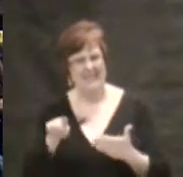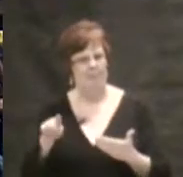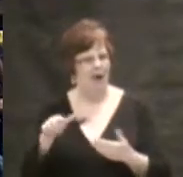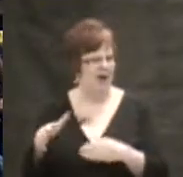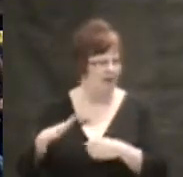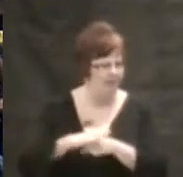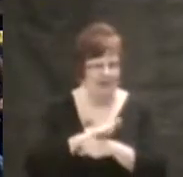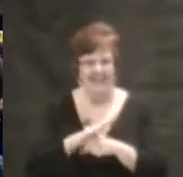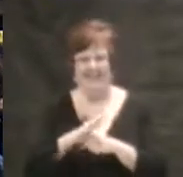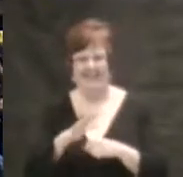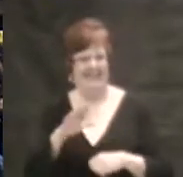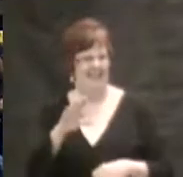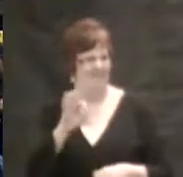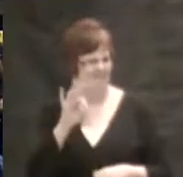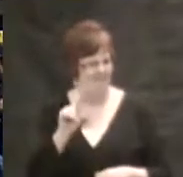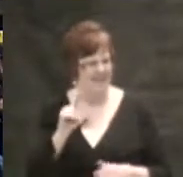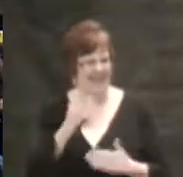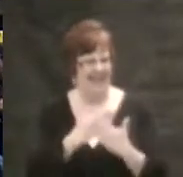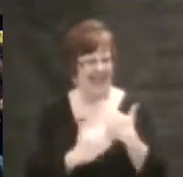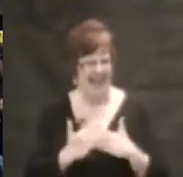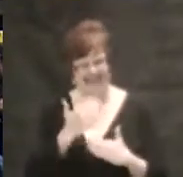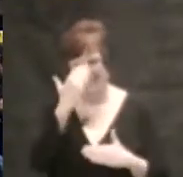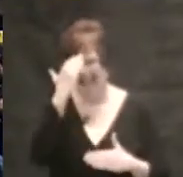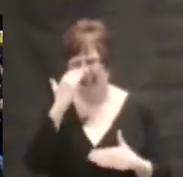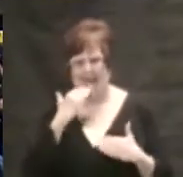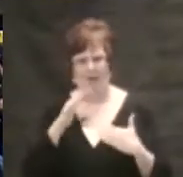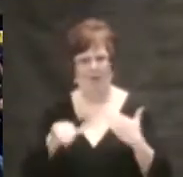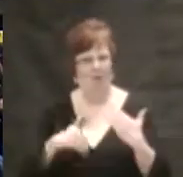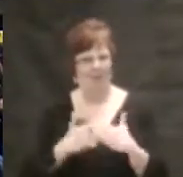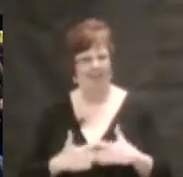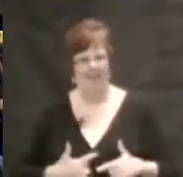completely. Feet, hands, head, and whole life.